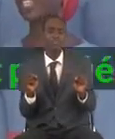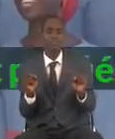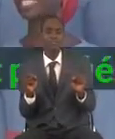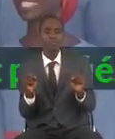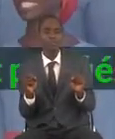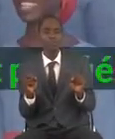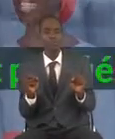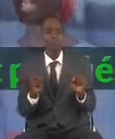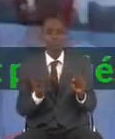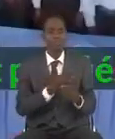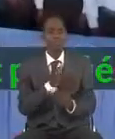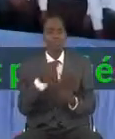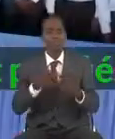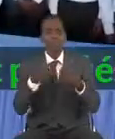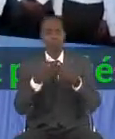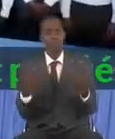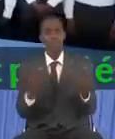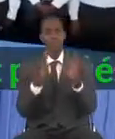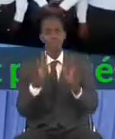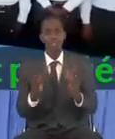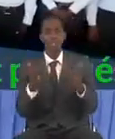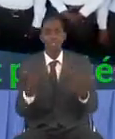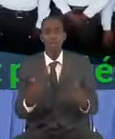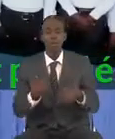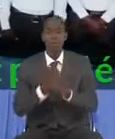redeemed. When the sinners now make